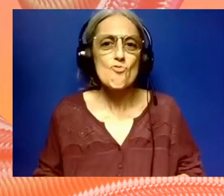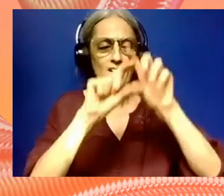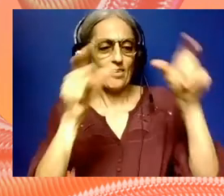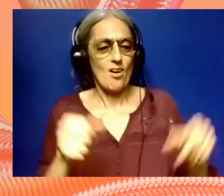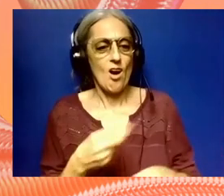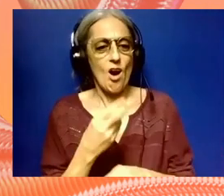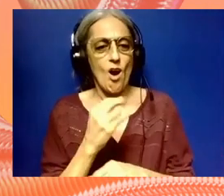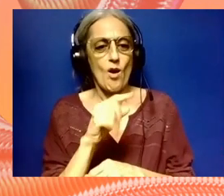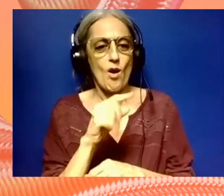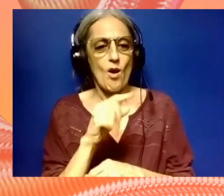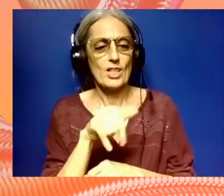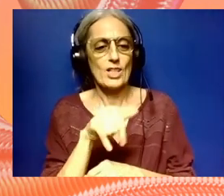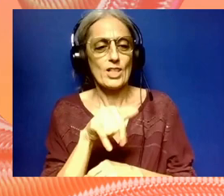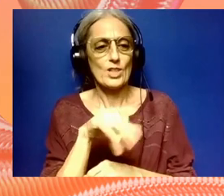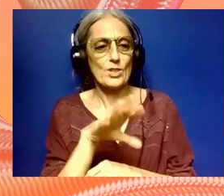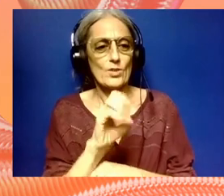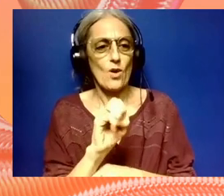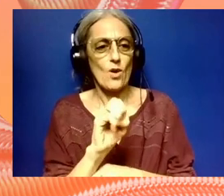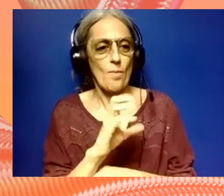weird.